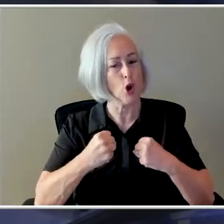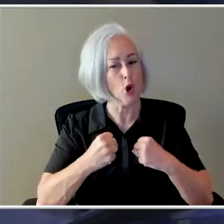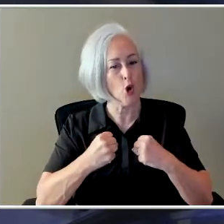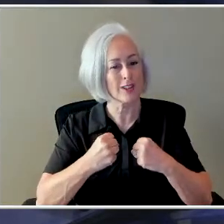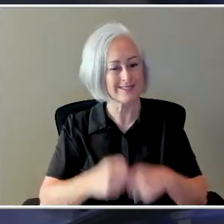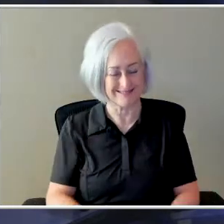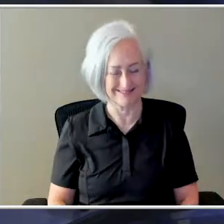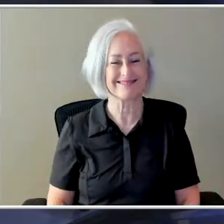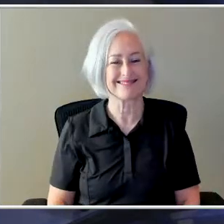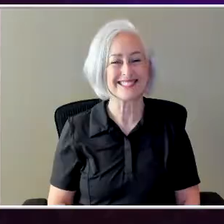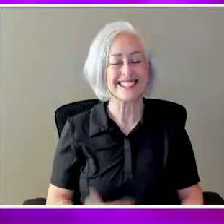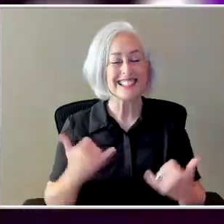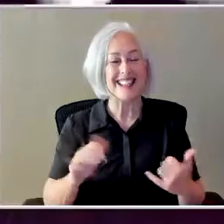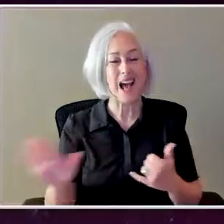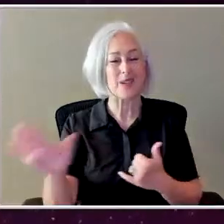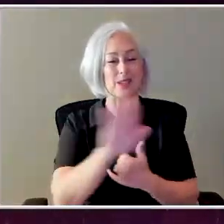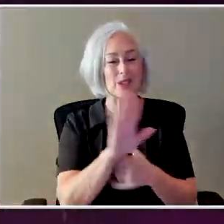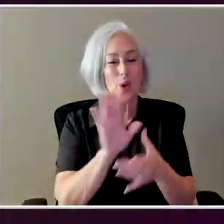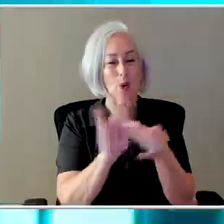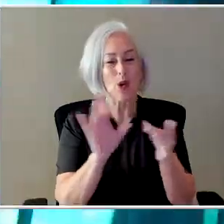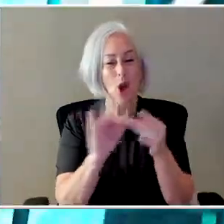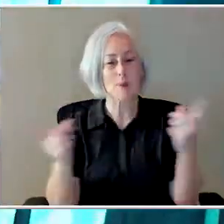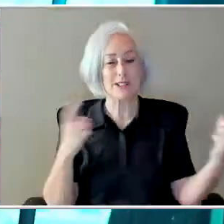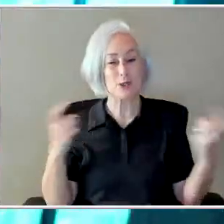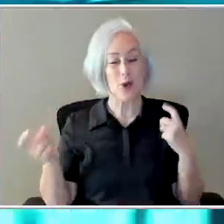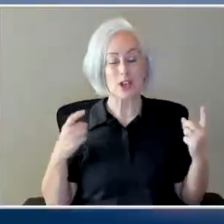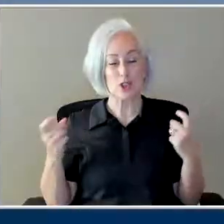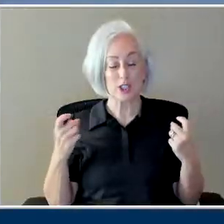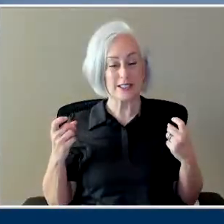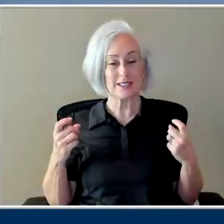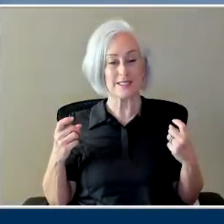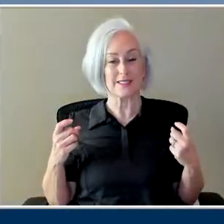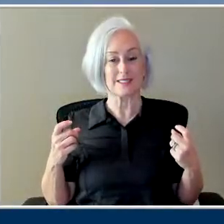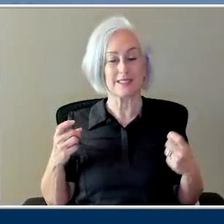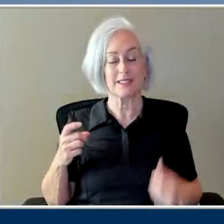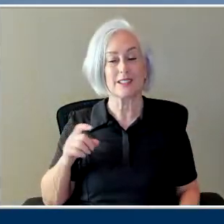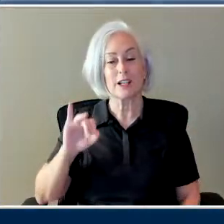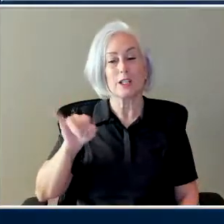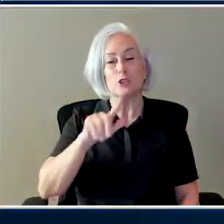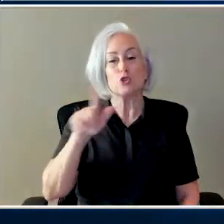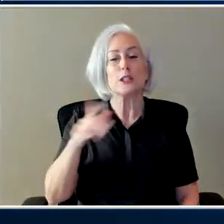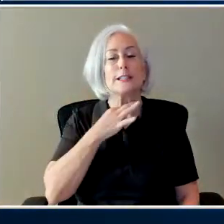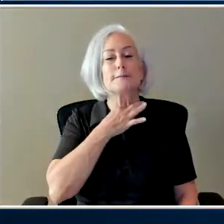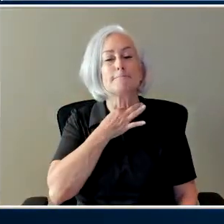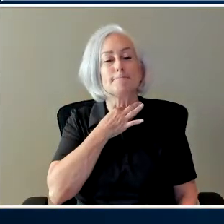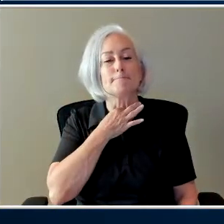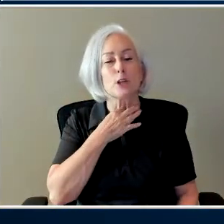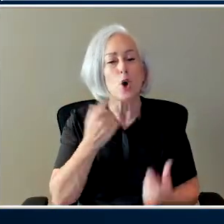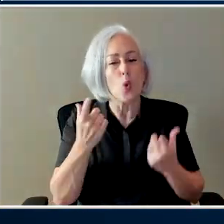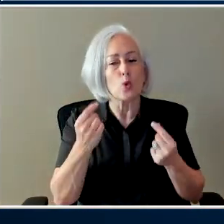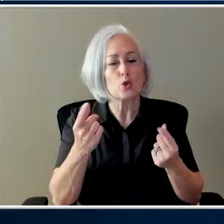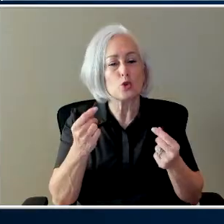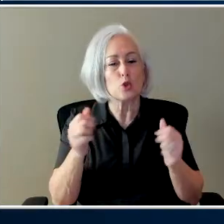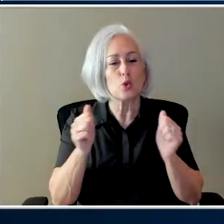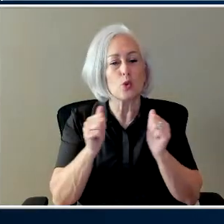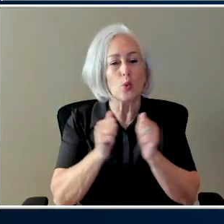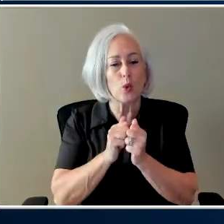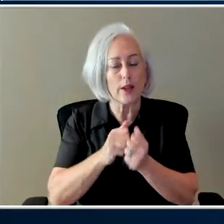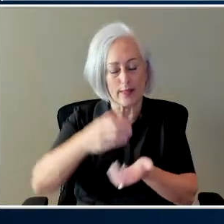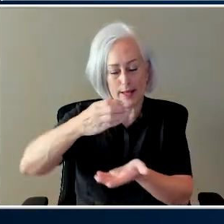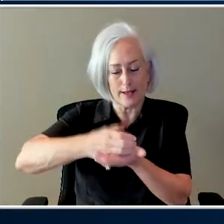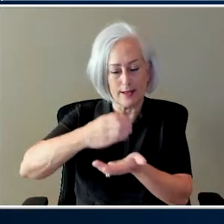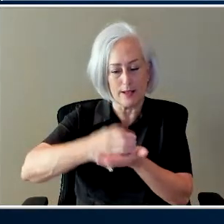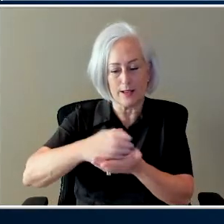some questions from our viewers. Jill wants to know what you were doing with the cans and the shirt in the